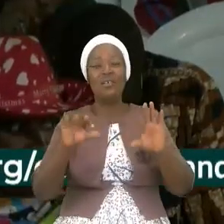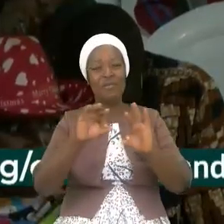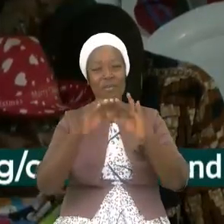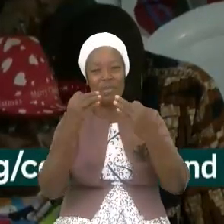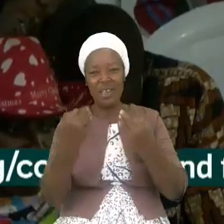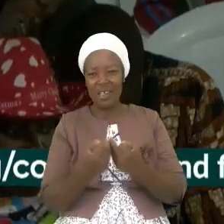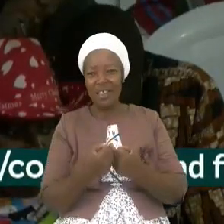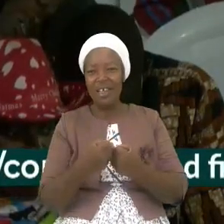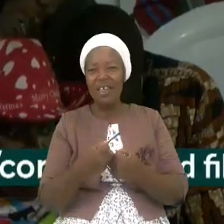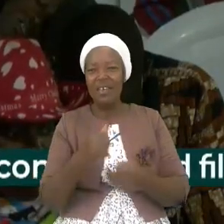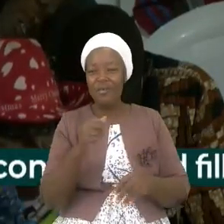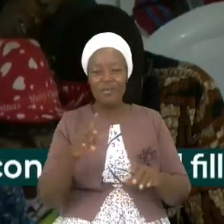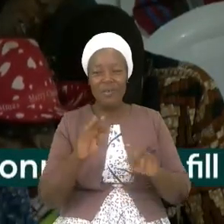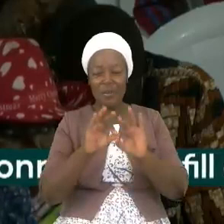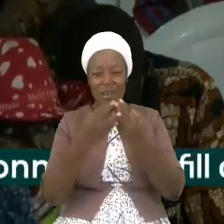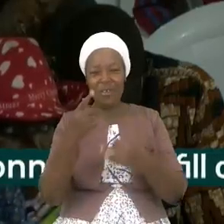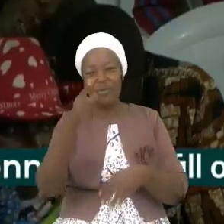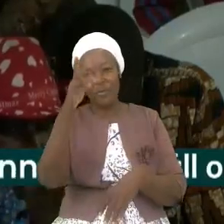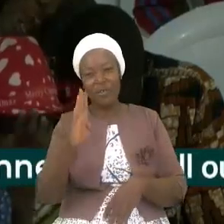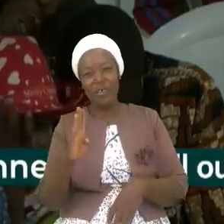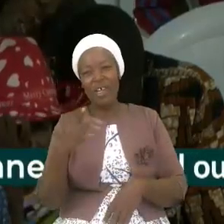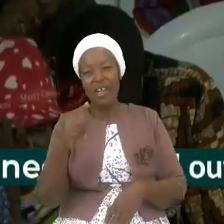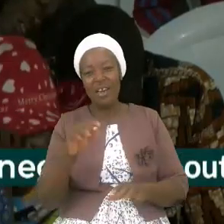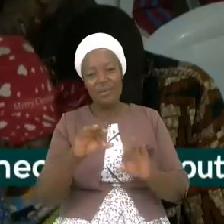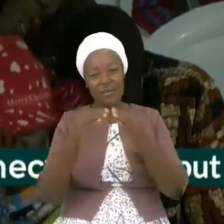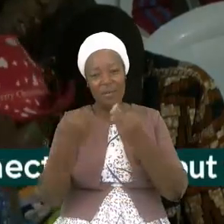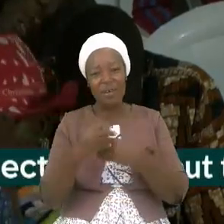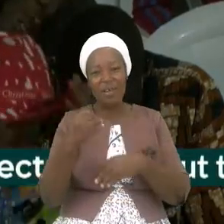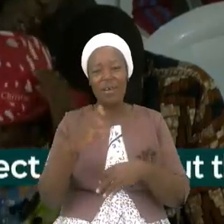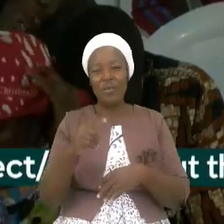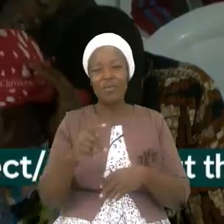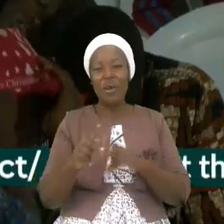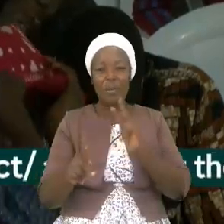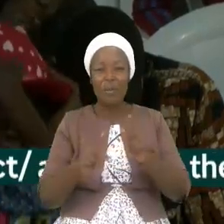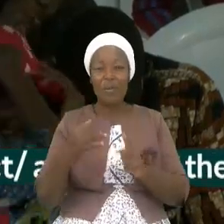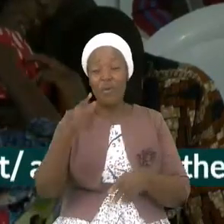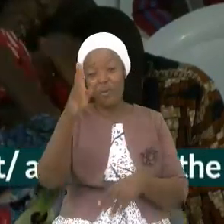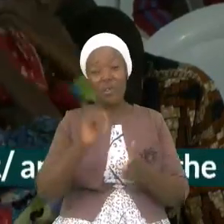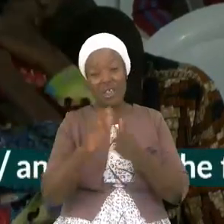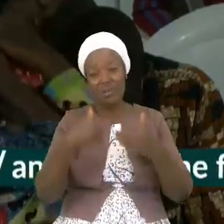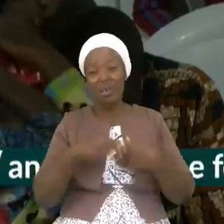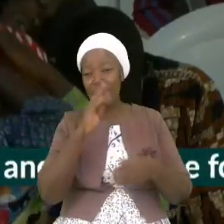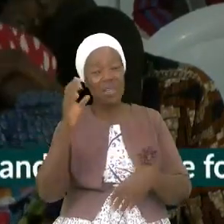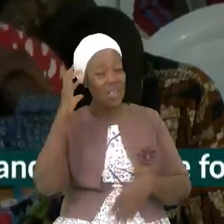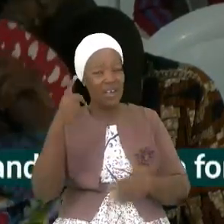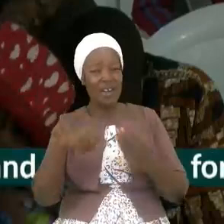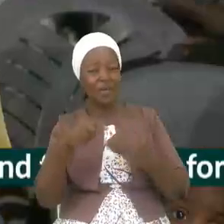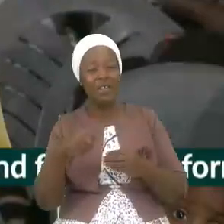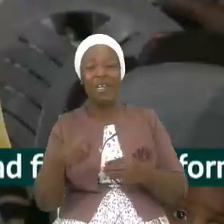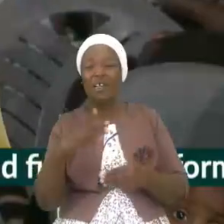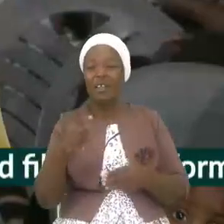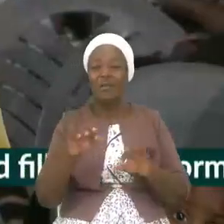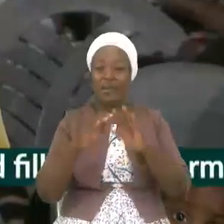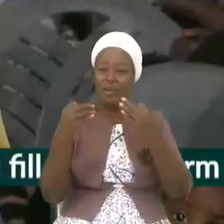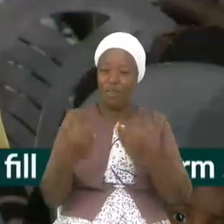the saints you have been hearing about, the family of the people that have gone